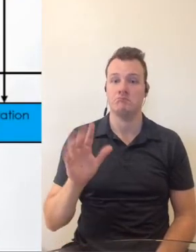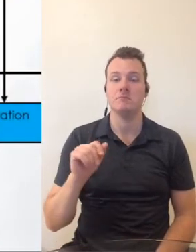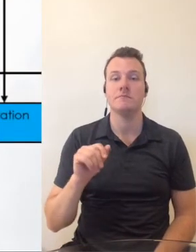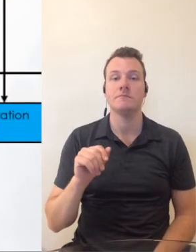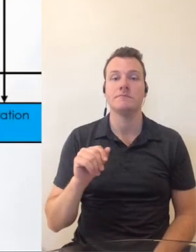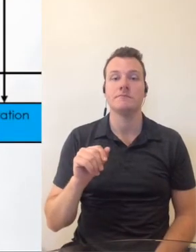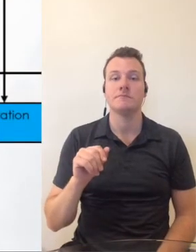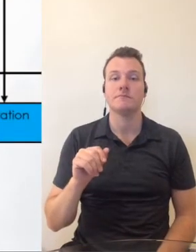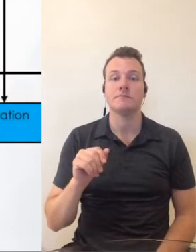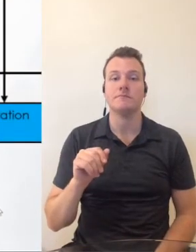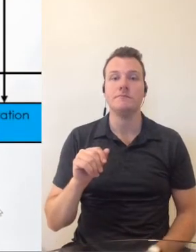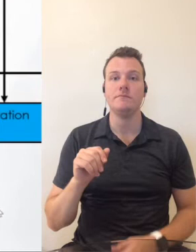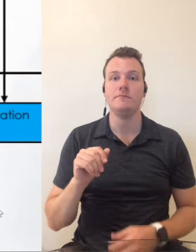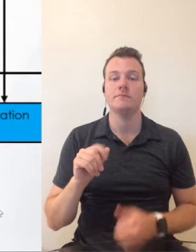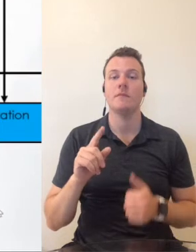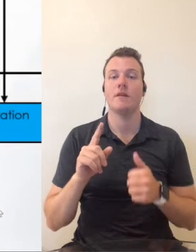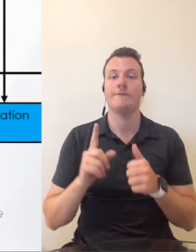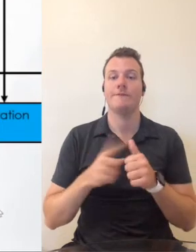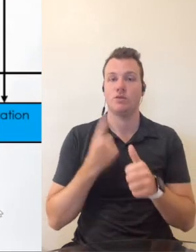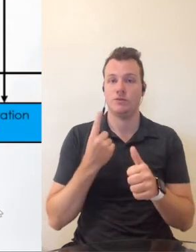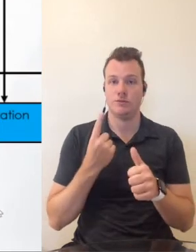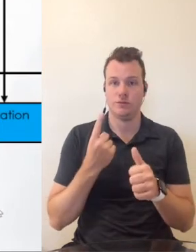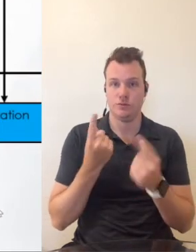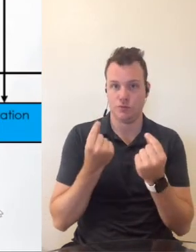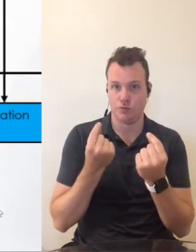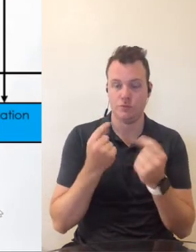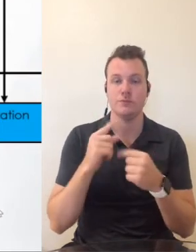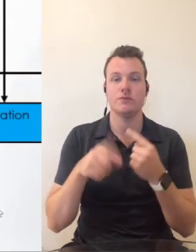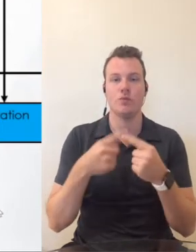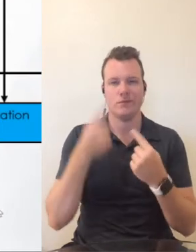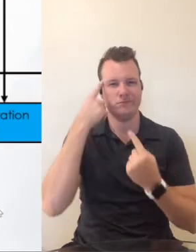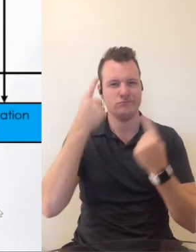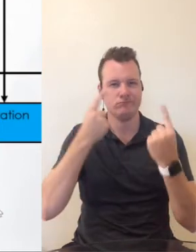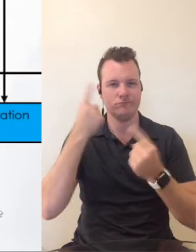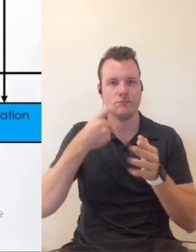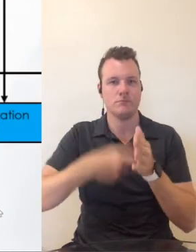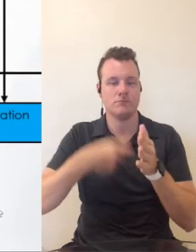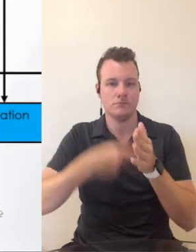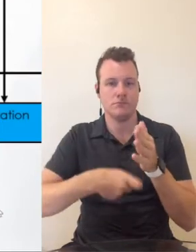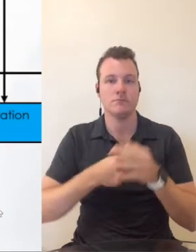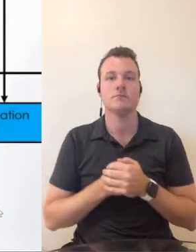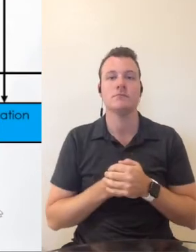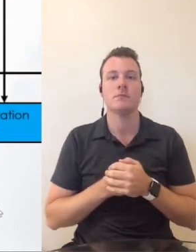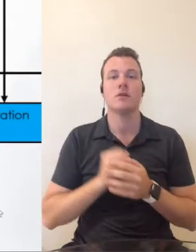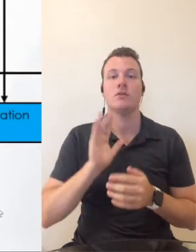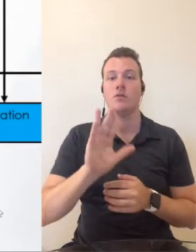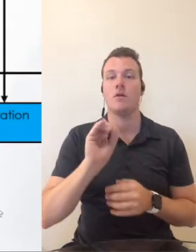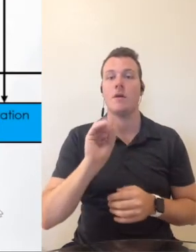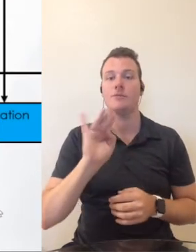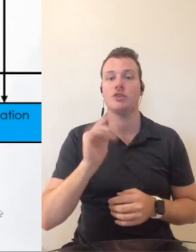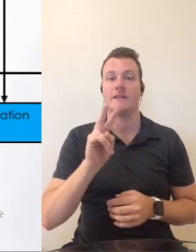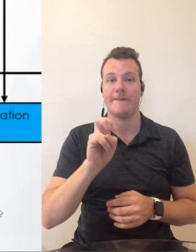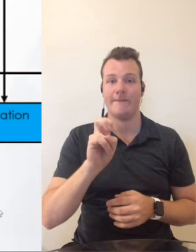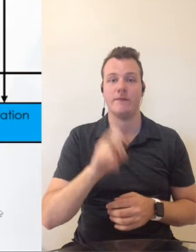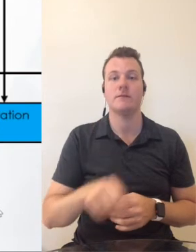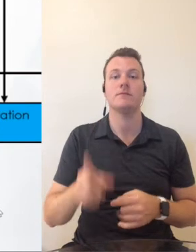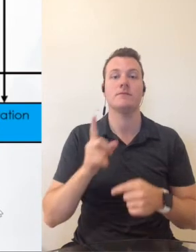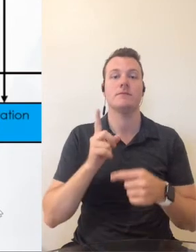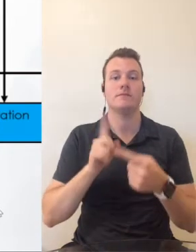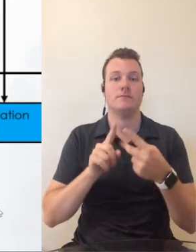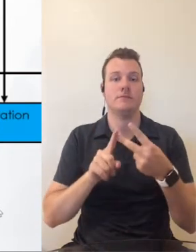Okay, so the first step when you're thinking about pricing is you need to think about your objectives and